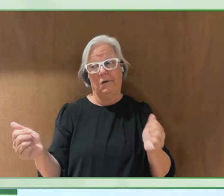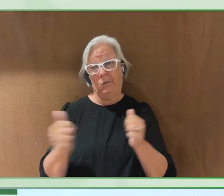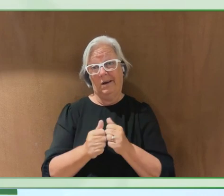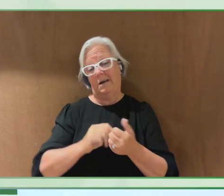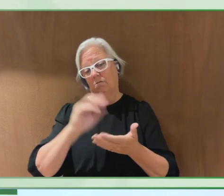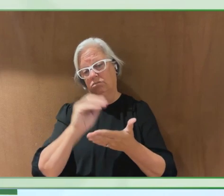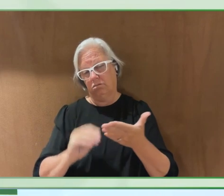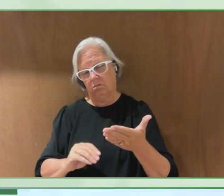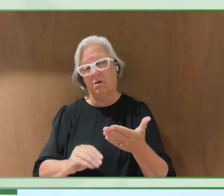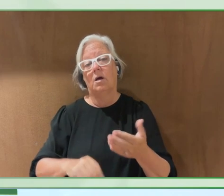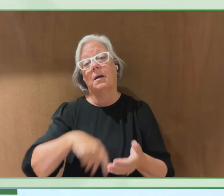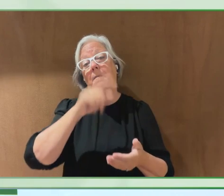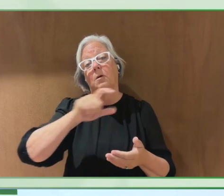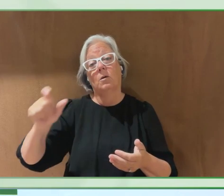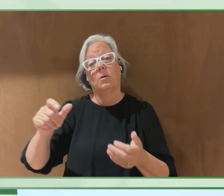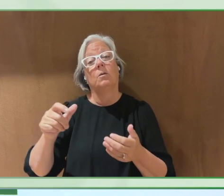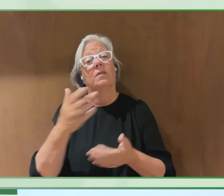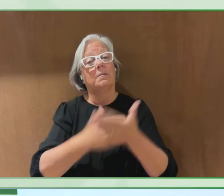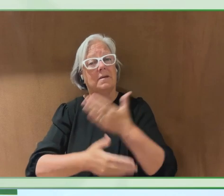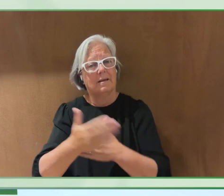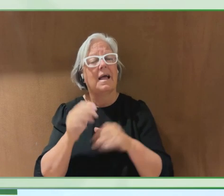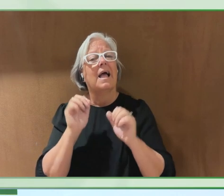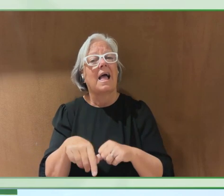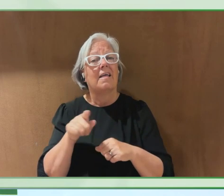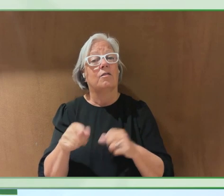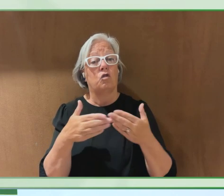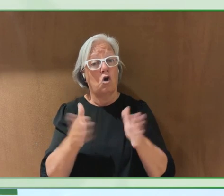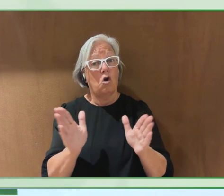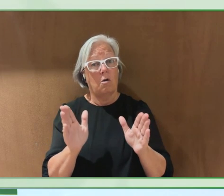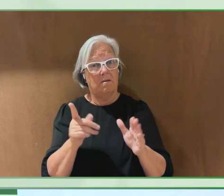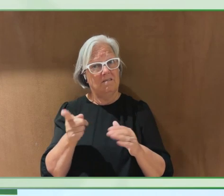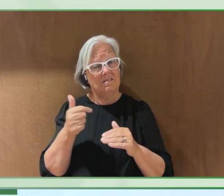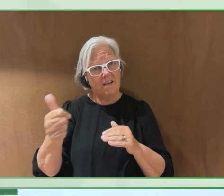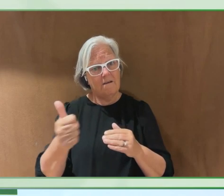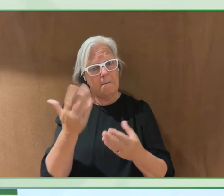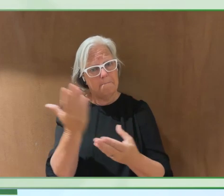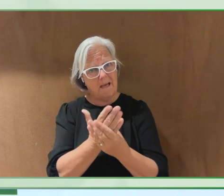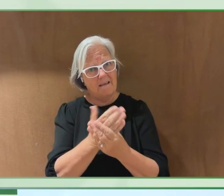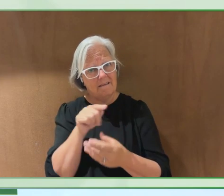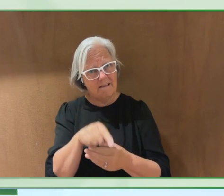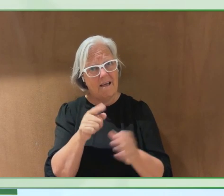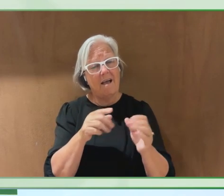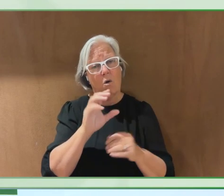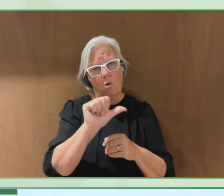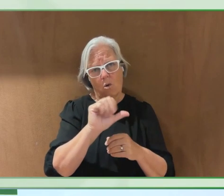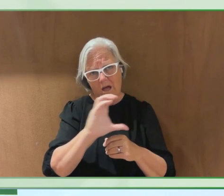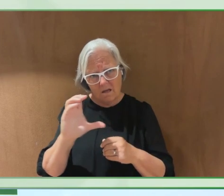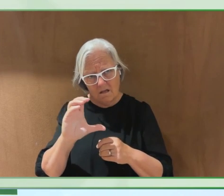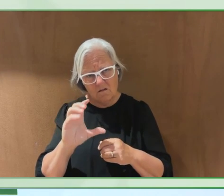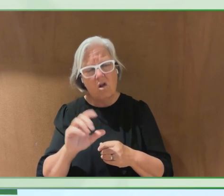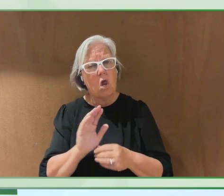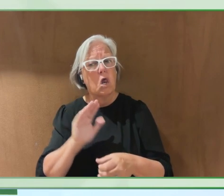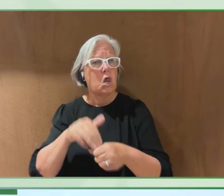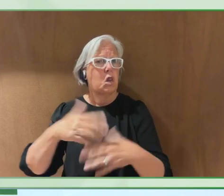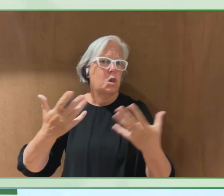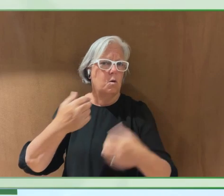with disabilities could open a bank account and also become gainfully employed by the banking sector. And to just manifest